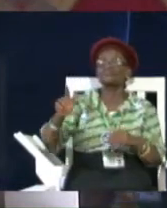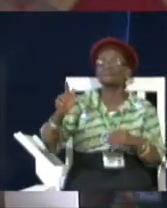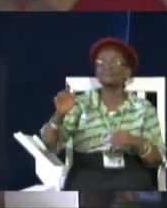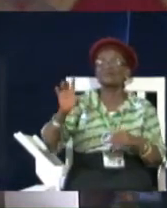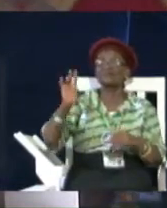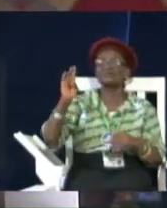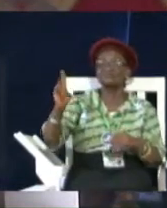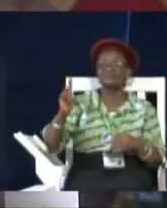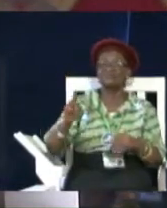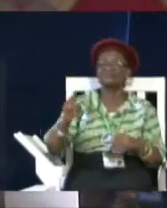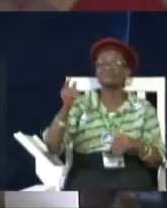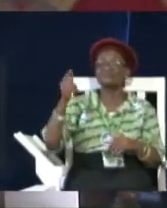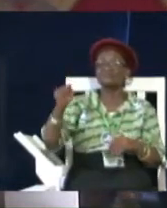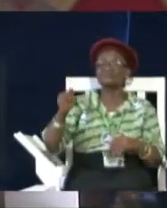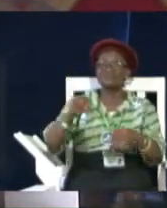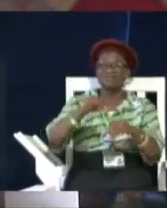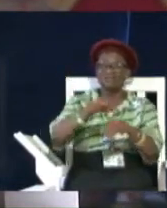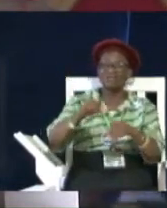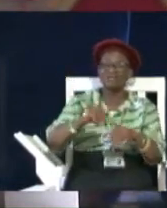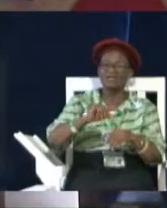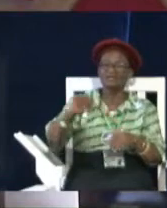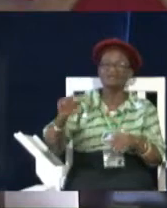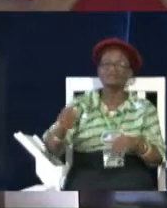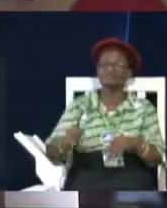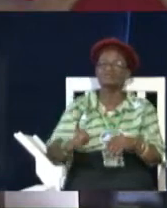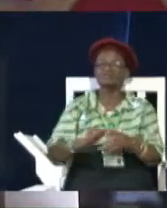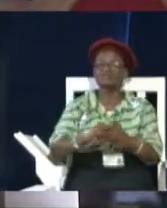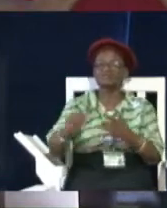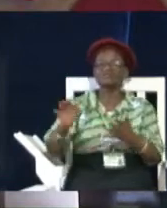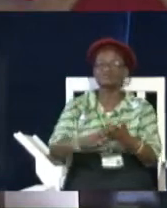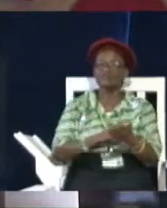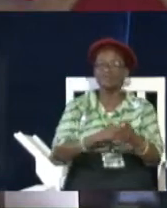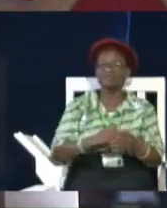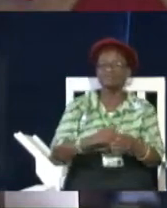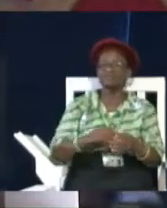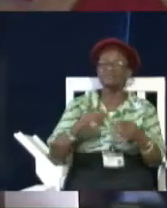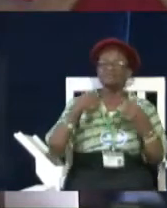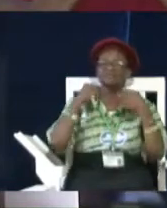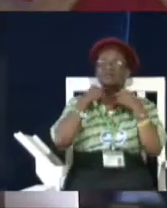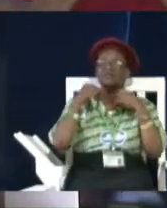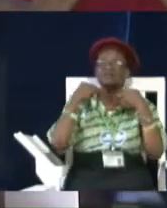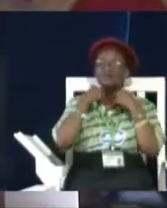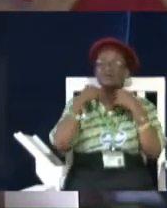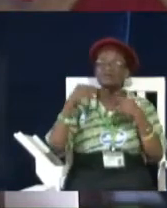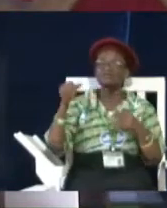27, "The anointing destroys yokes."